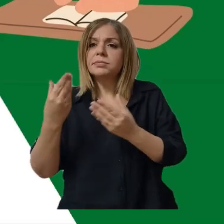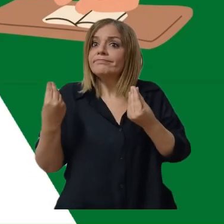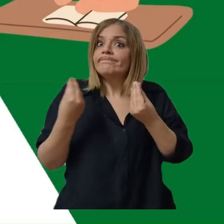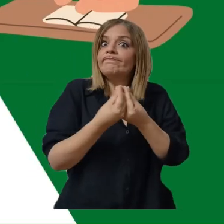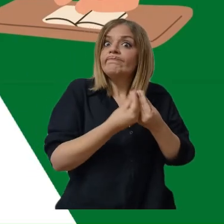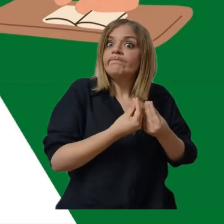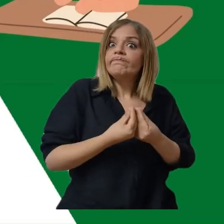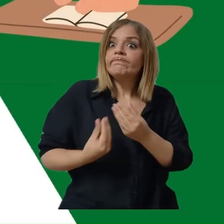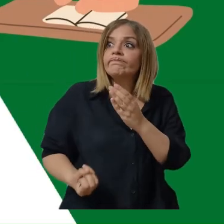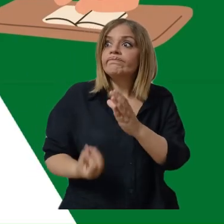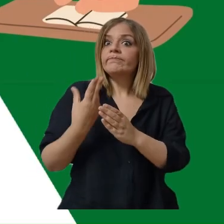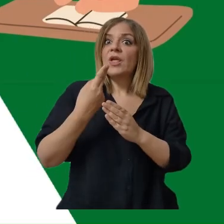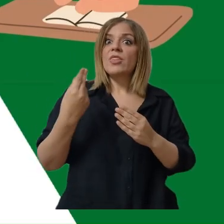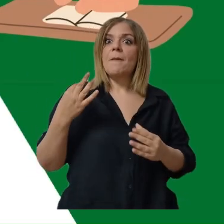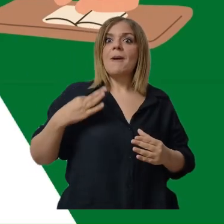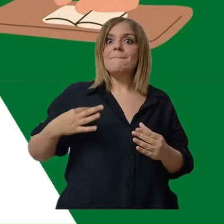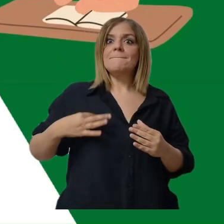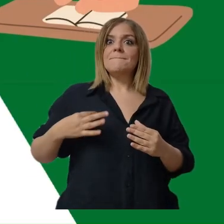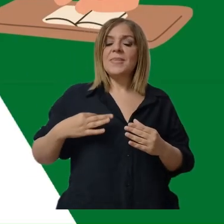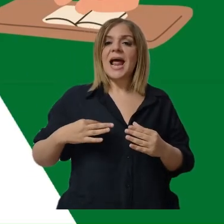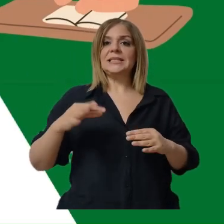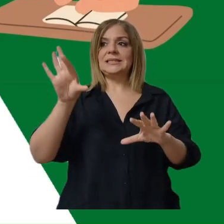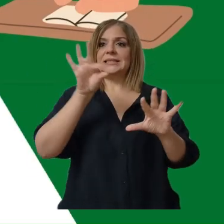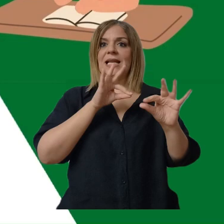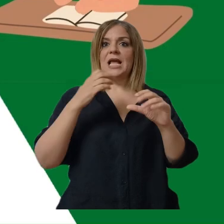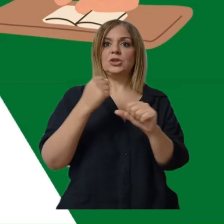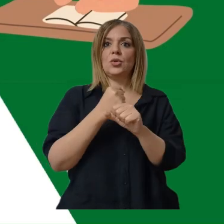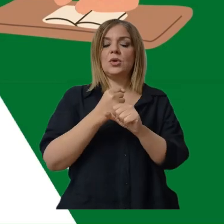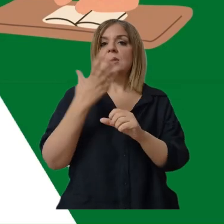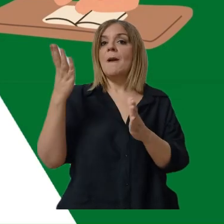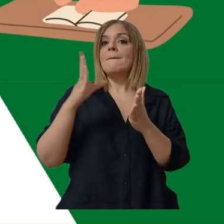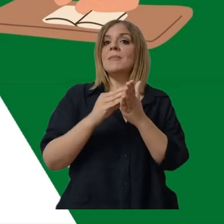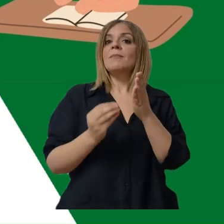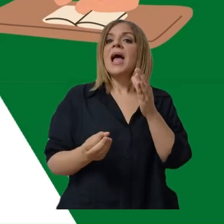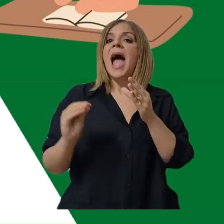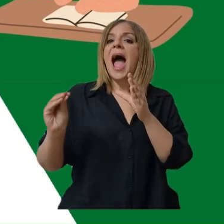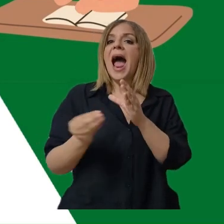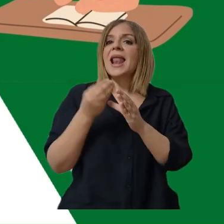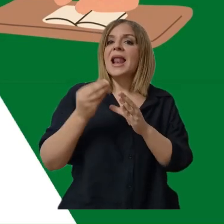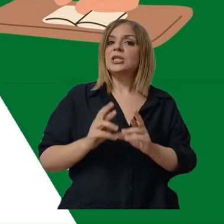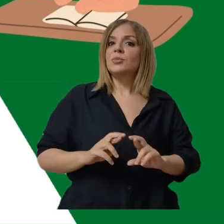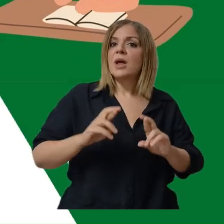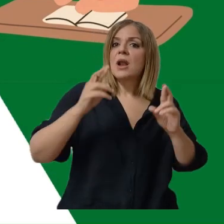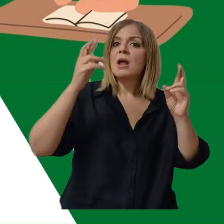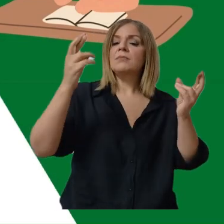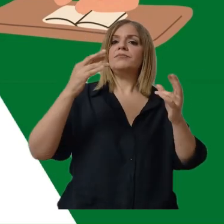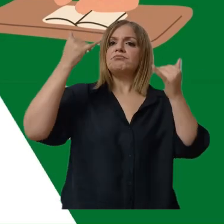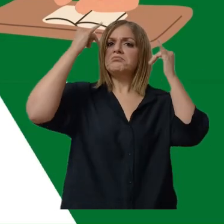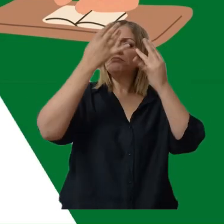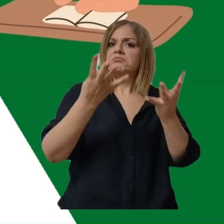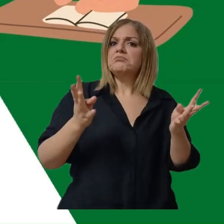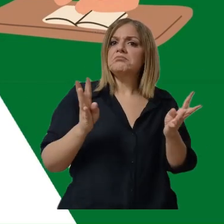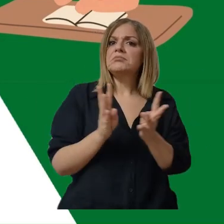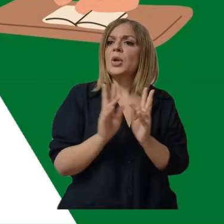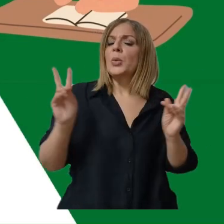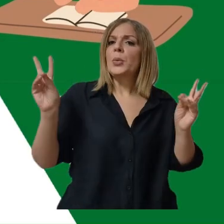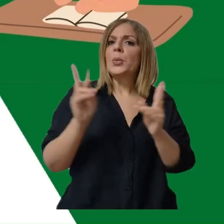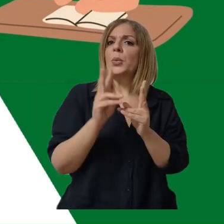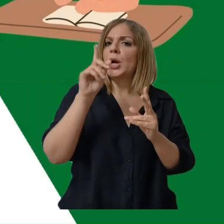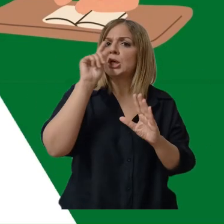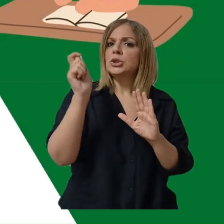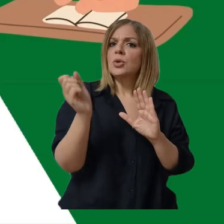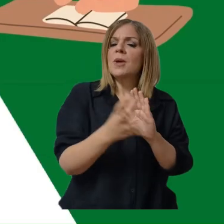these green jobs like renewable energy, eco-agriculture, waste management,